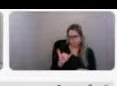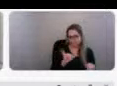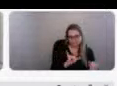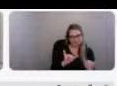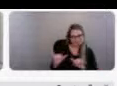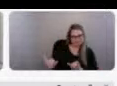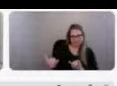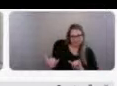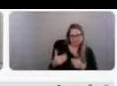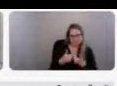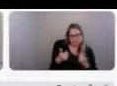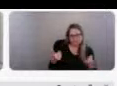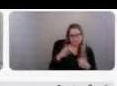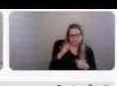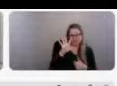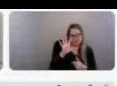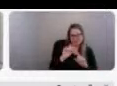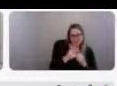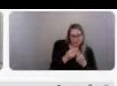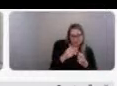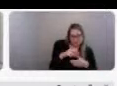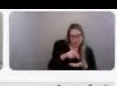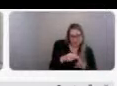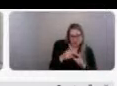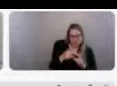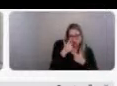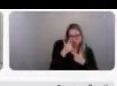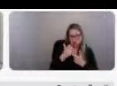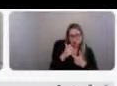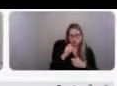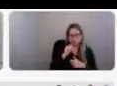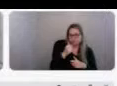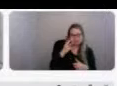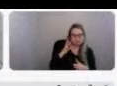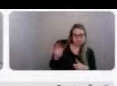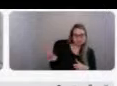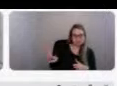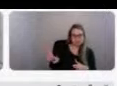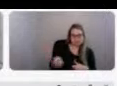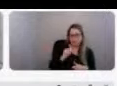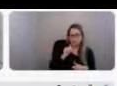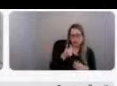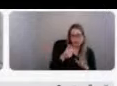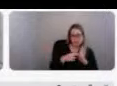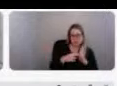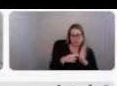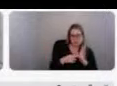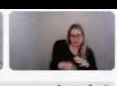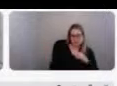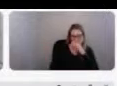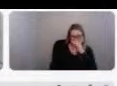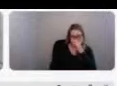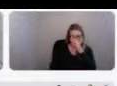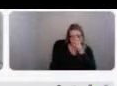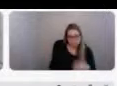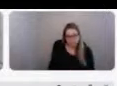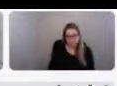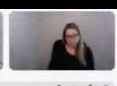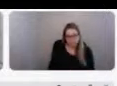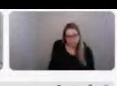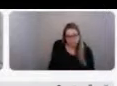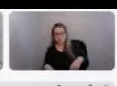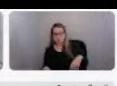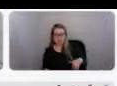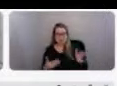splintering gilbert in five districts means that our interests will be vastly underrepresented underrepresented this absolutely